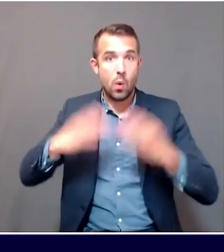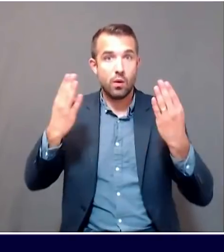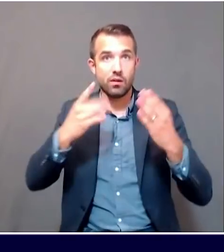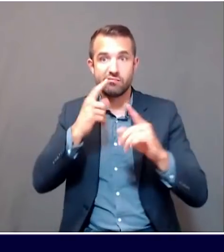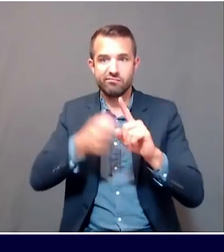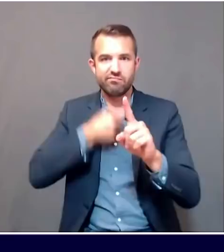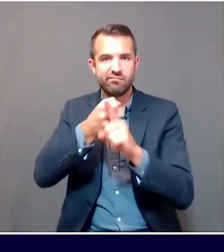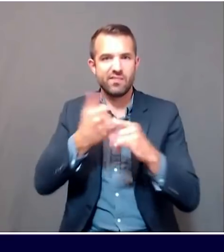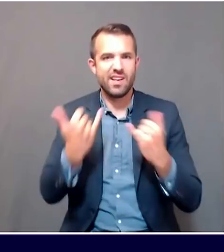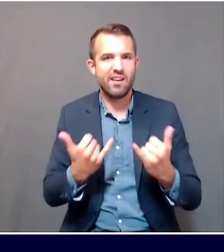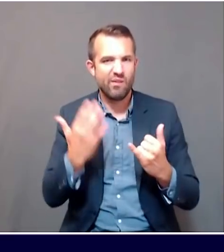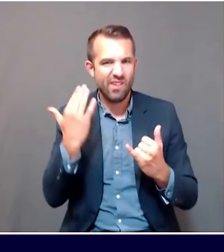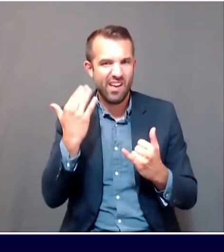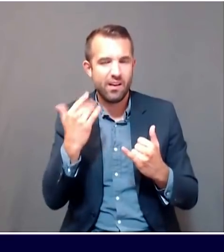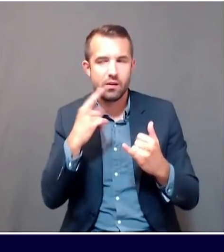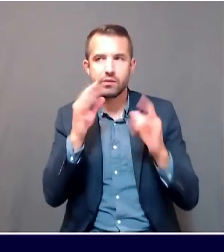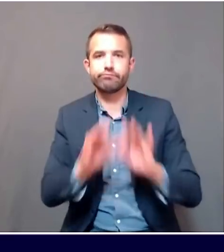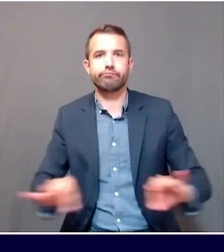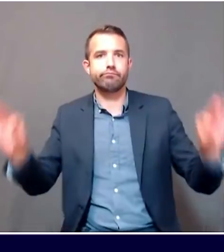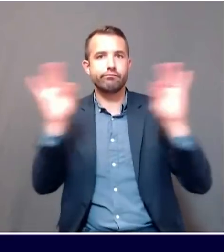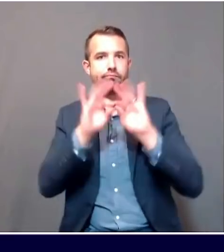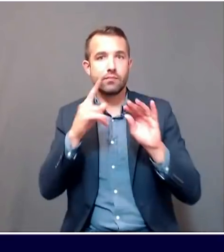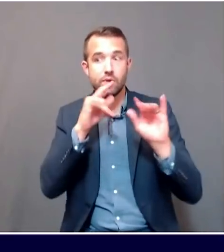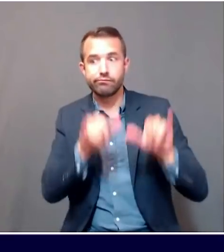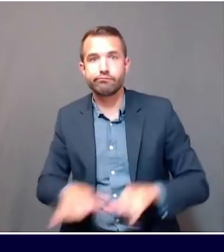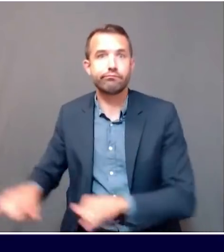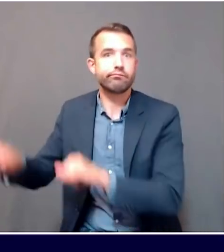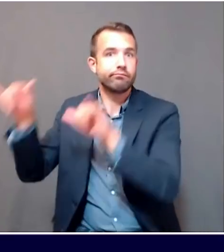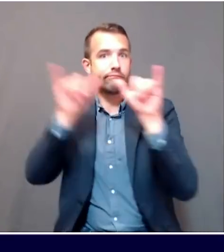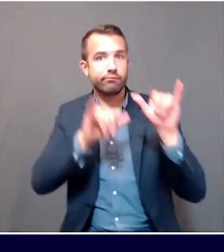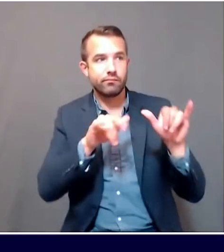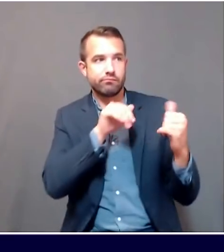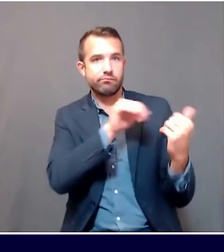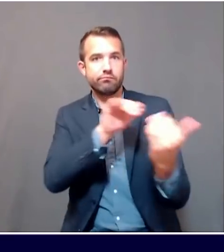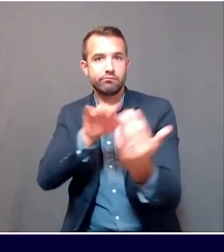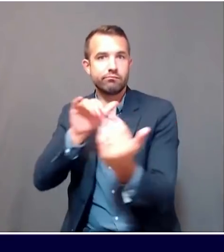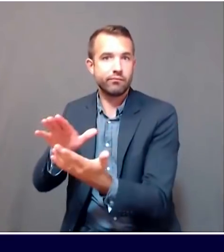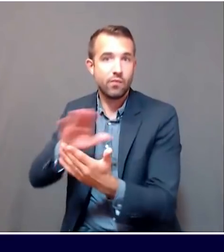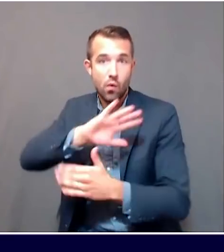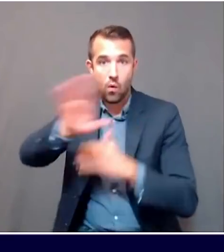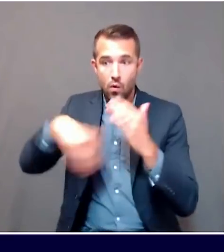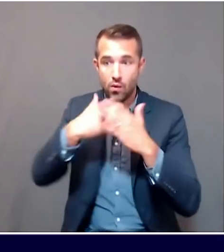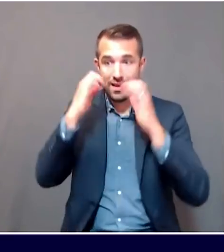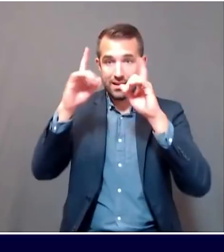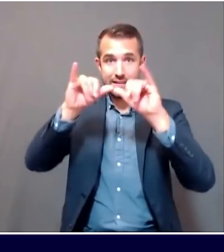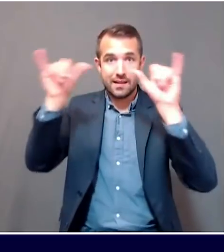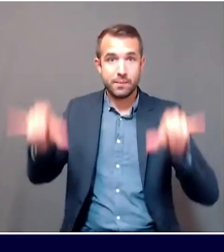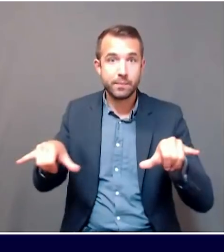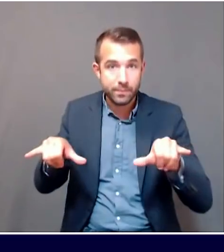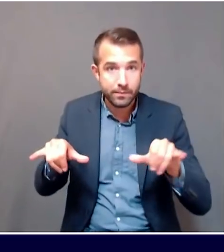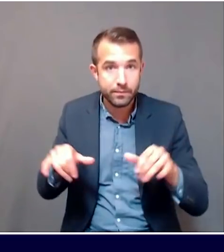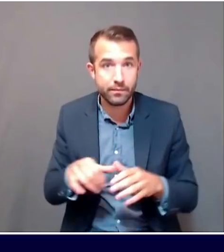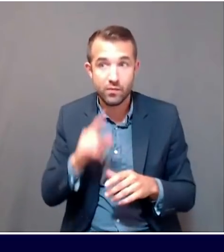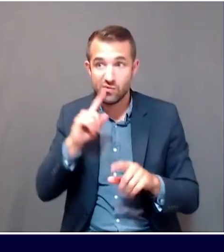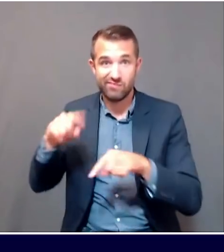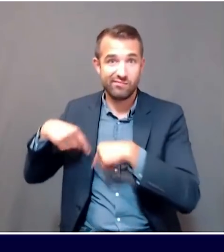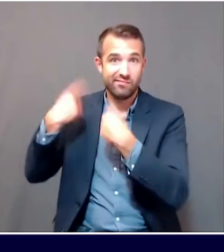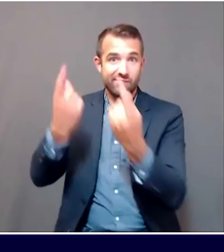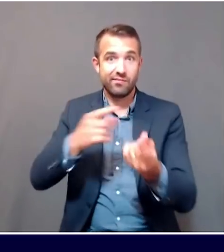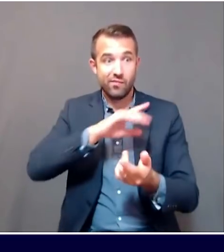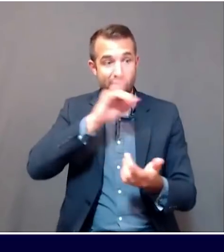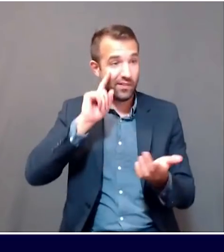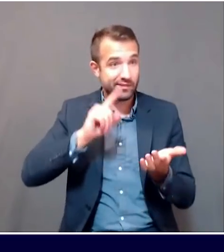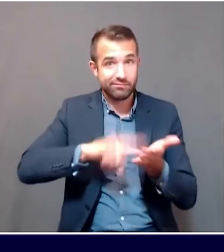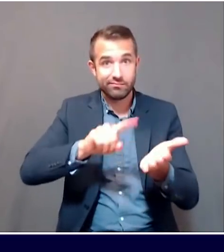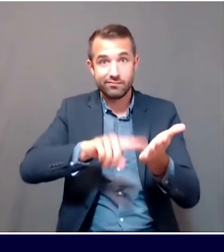the educational system. The other is, again, increasing data, showing the importance of and the value of face